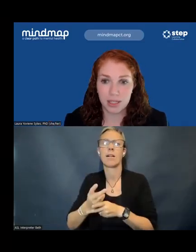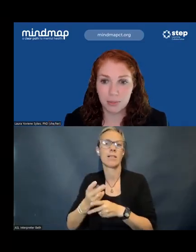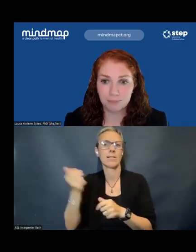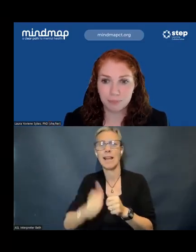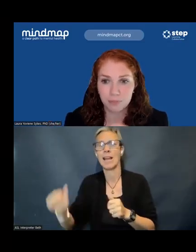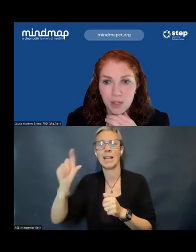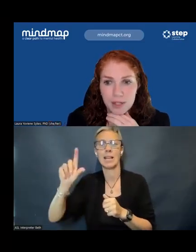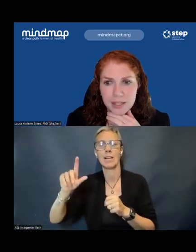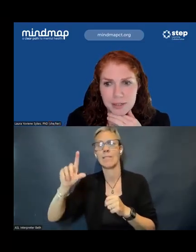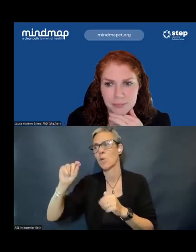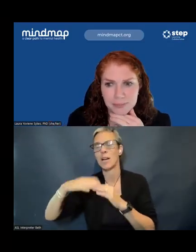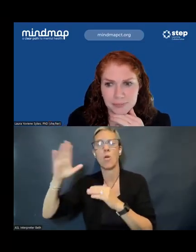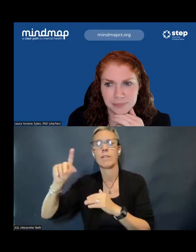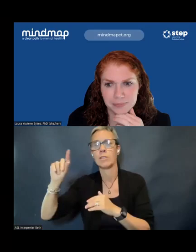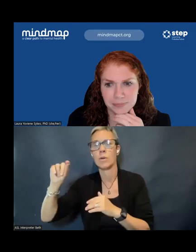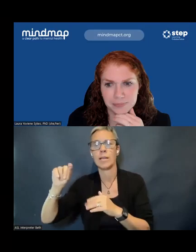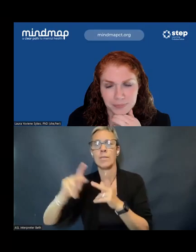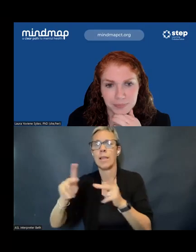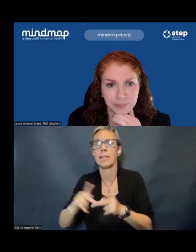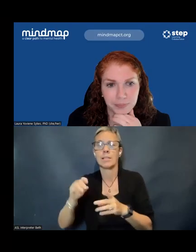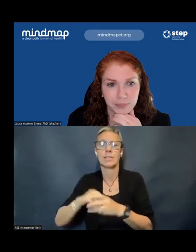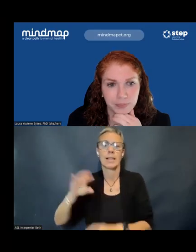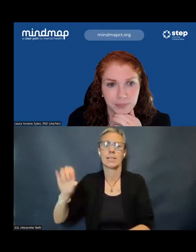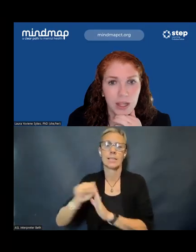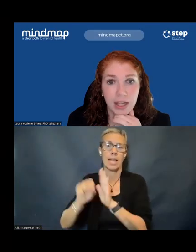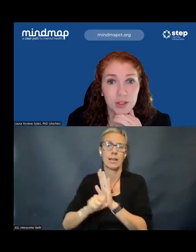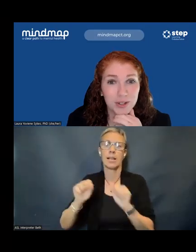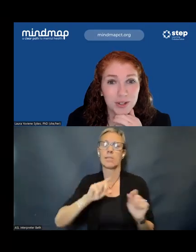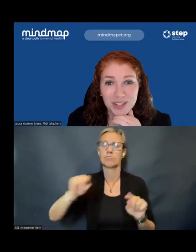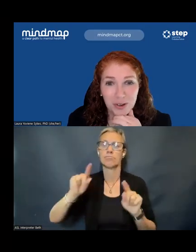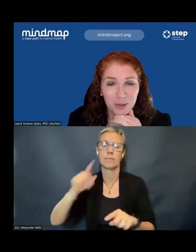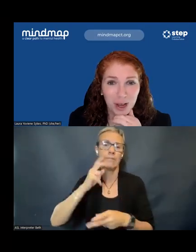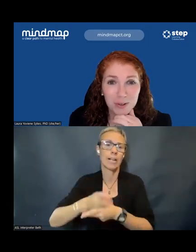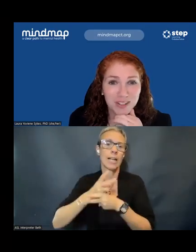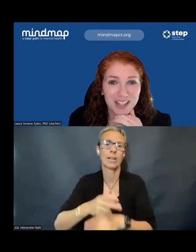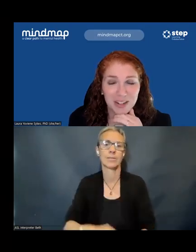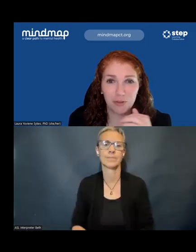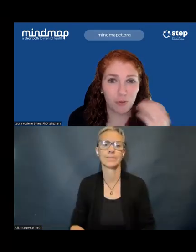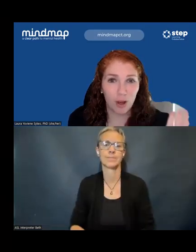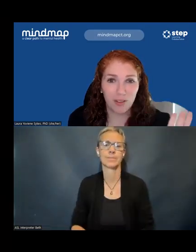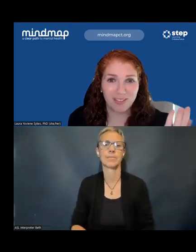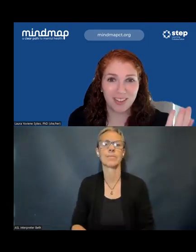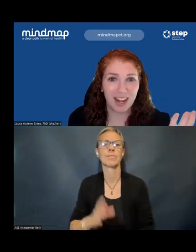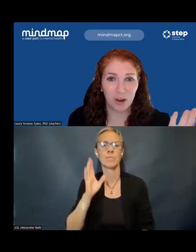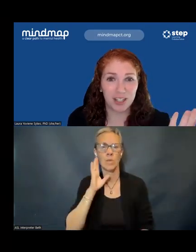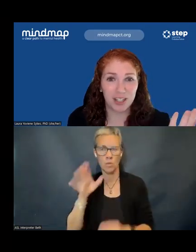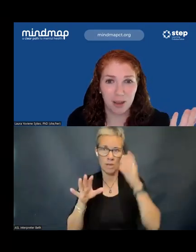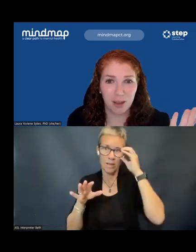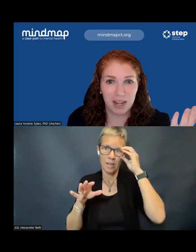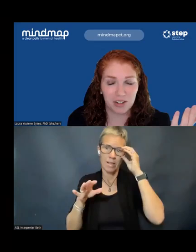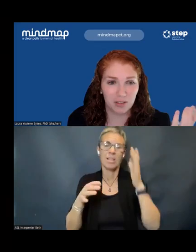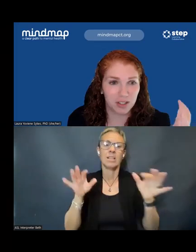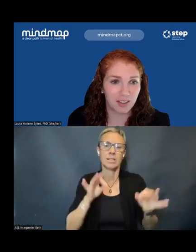across the state. Next. And so we're just going to go through a couple slides here of what an early